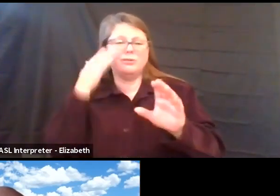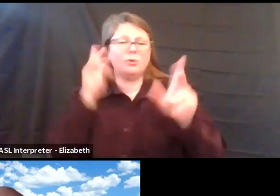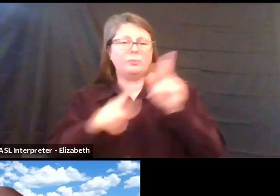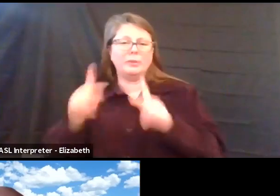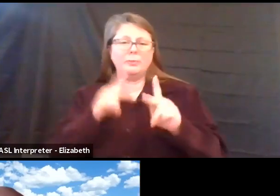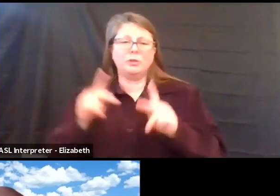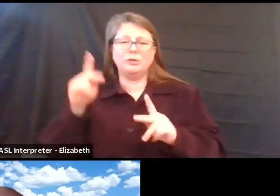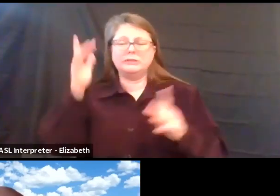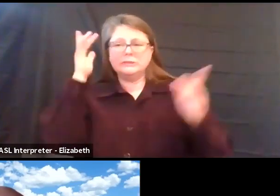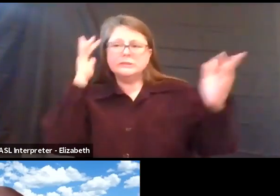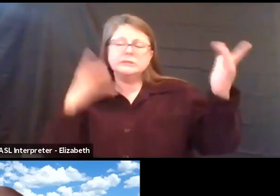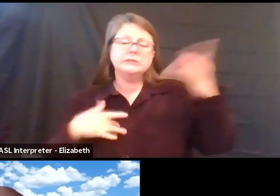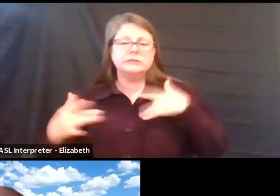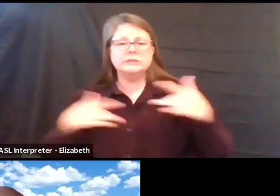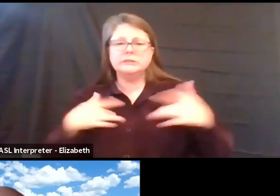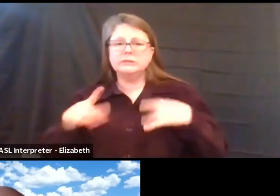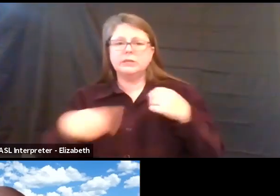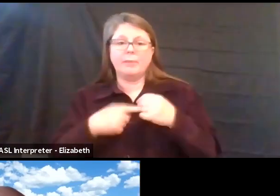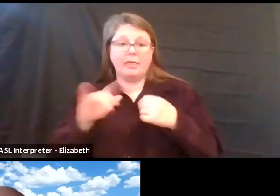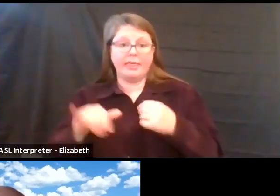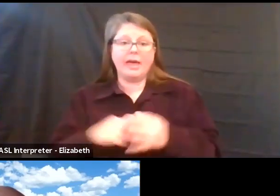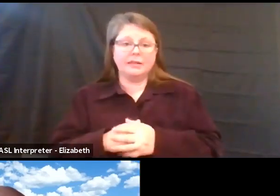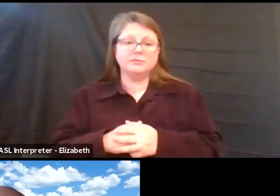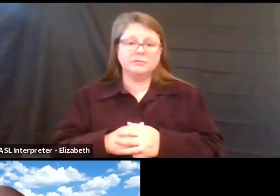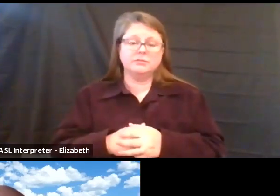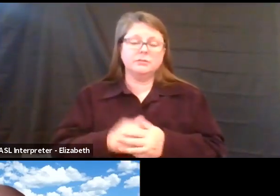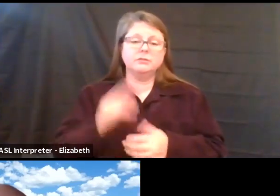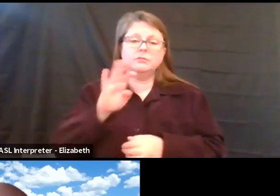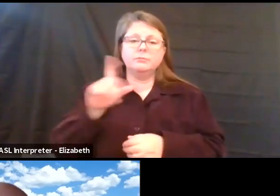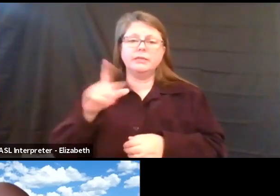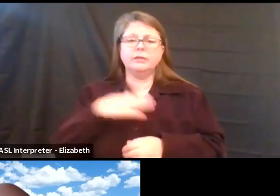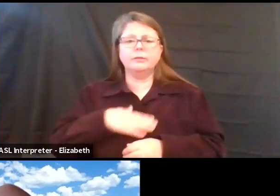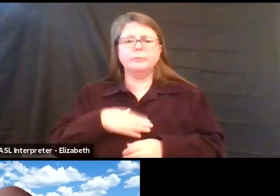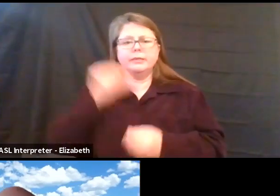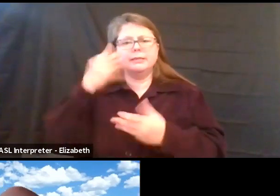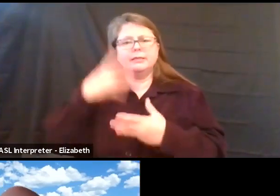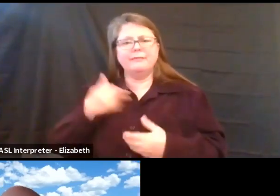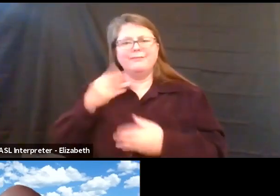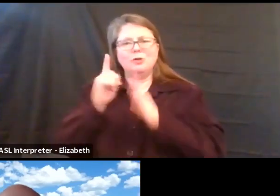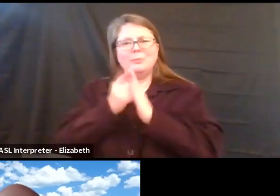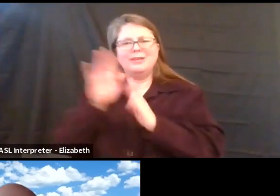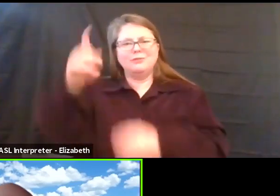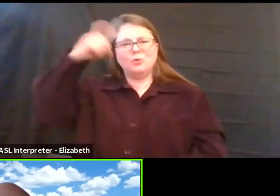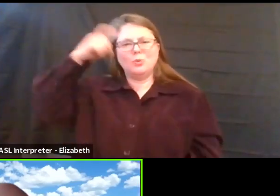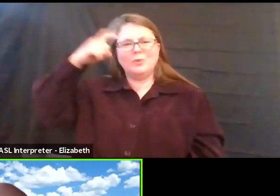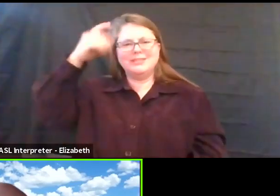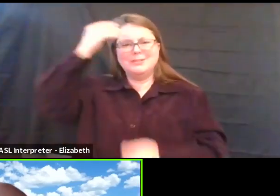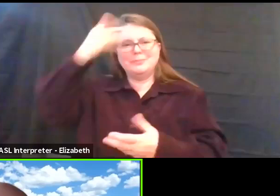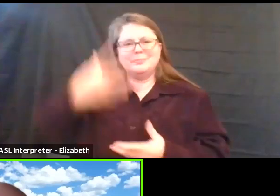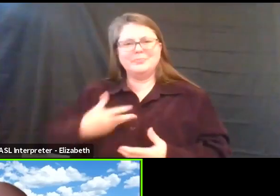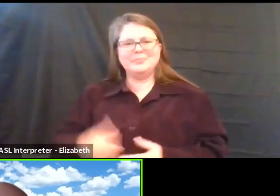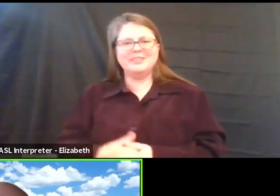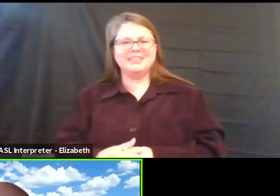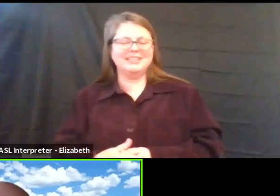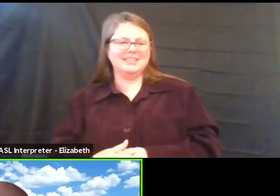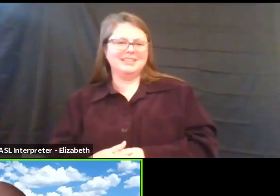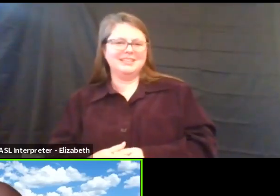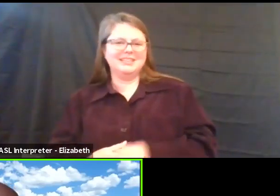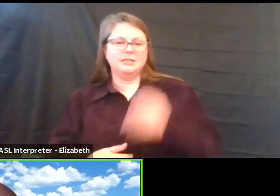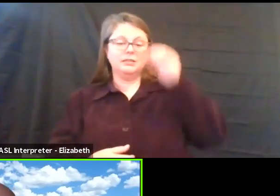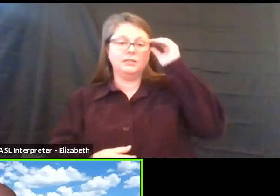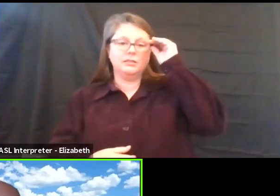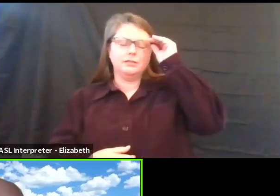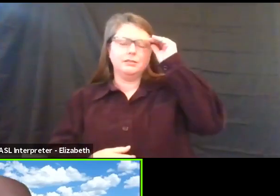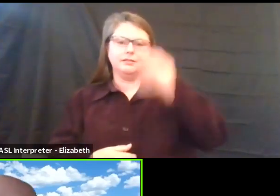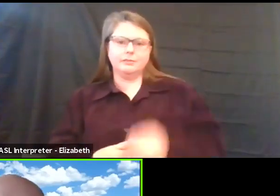can you give us a few minutes of wisdom in terms of what the future might hold? Give you a few minutes so you can decide if whether it's wise or